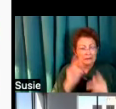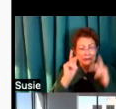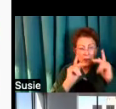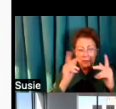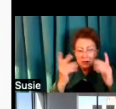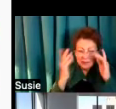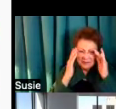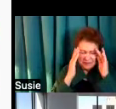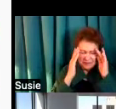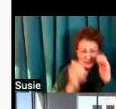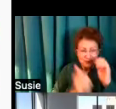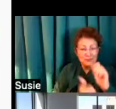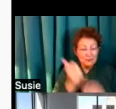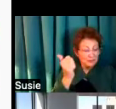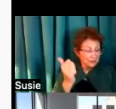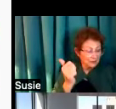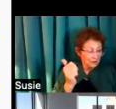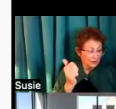usually,